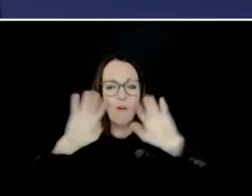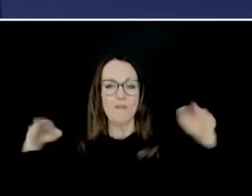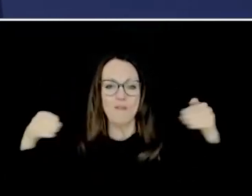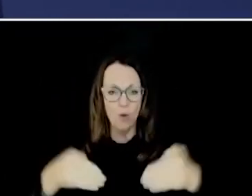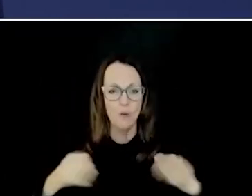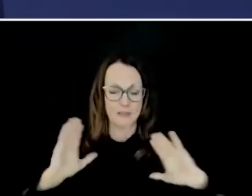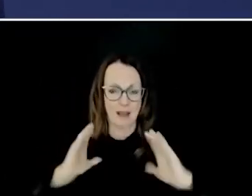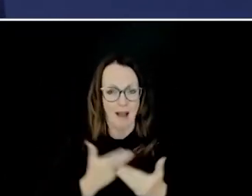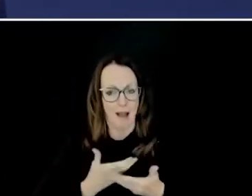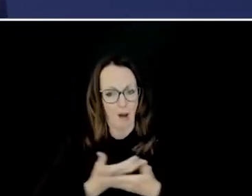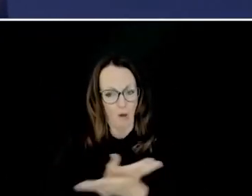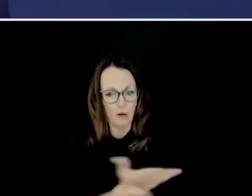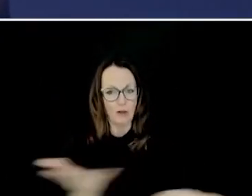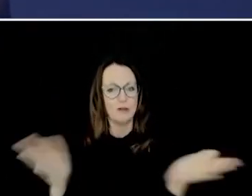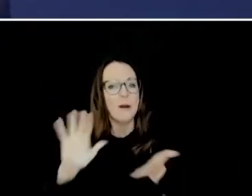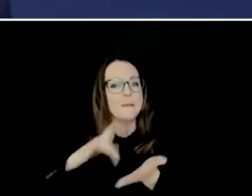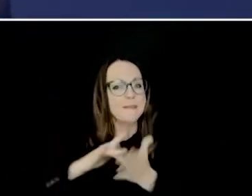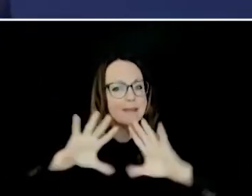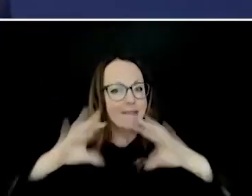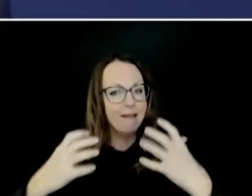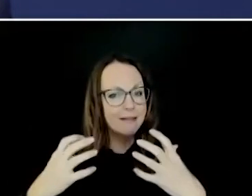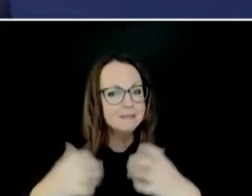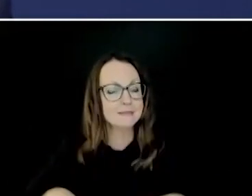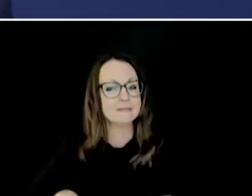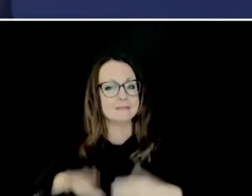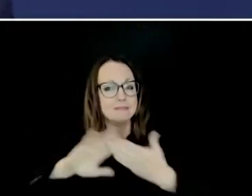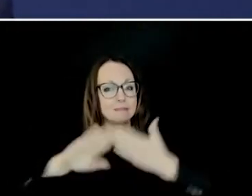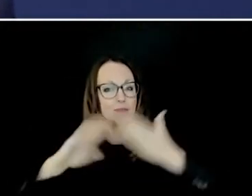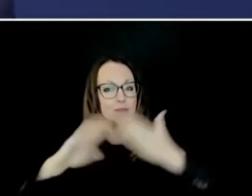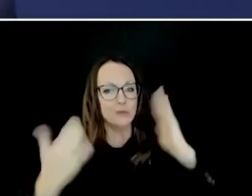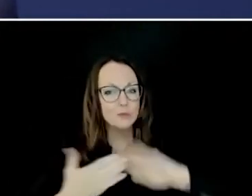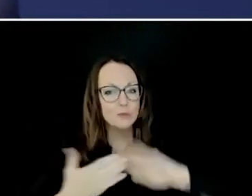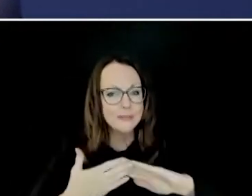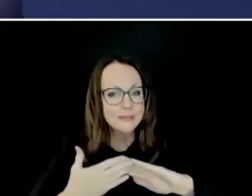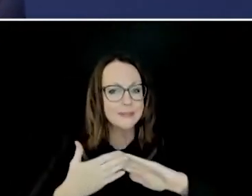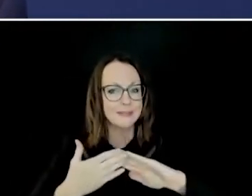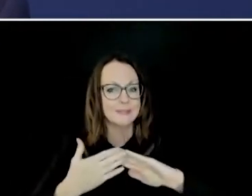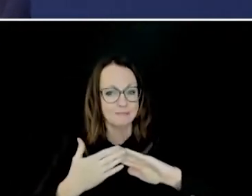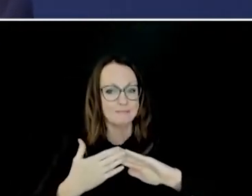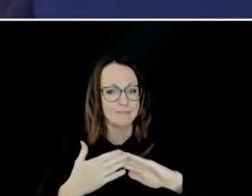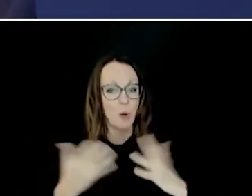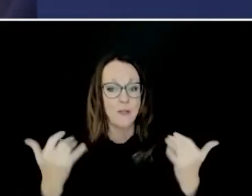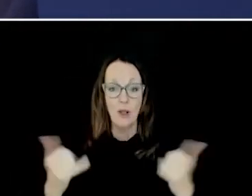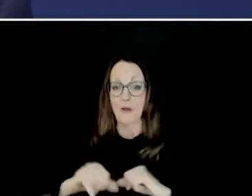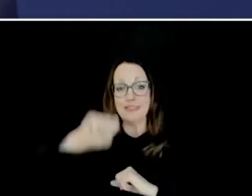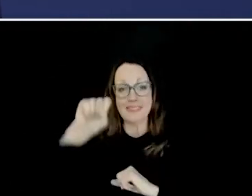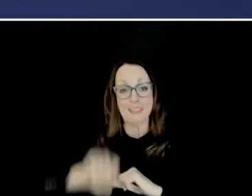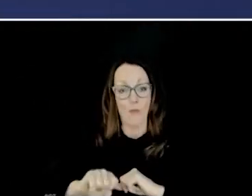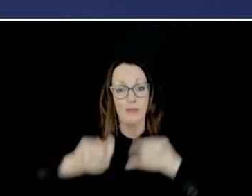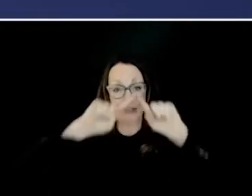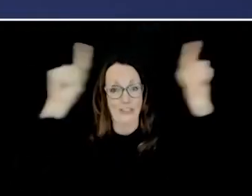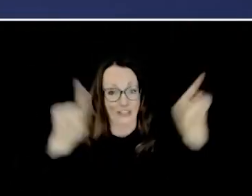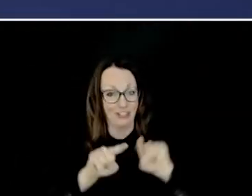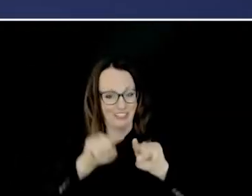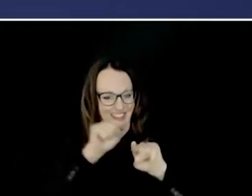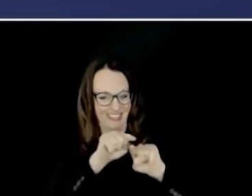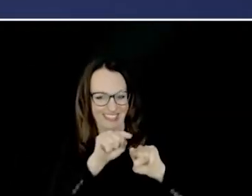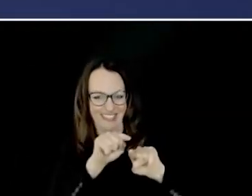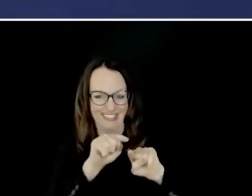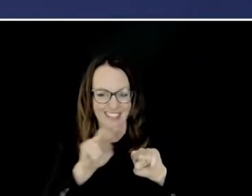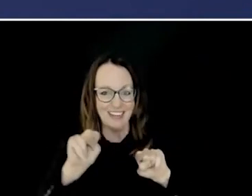today that Southern Nevada Regional Housing Authority, the city of Las Vegas received, as pointed out, $50 million